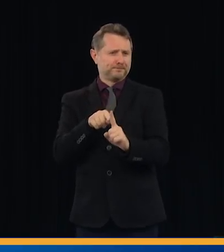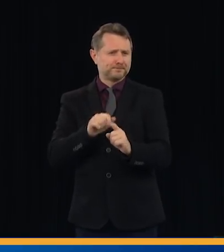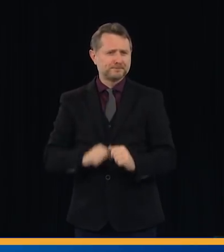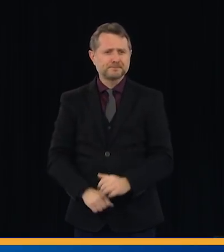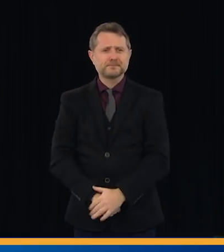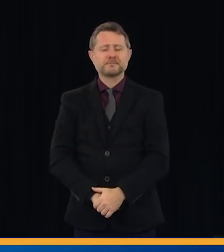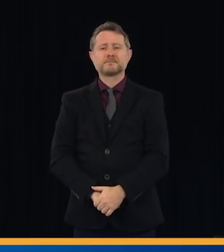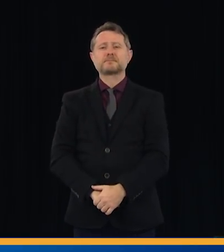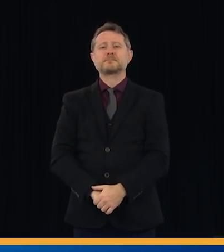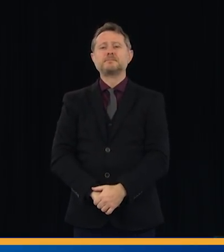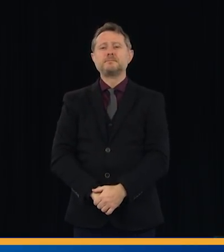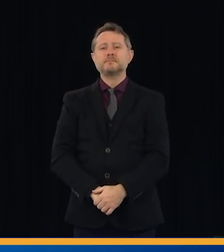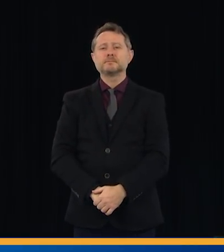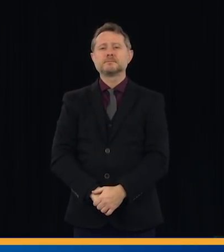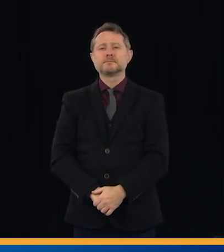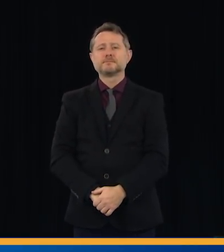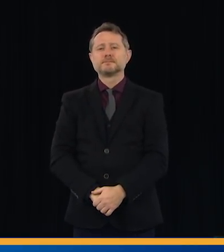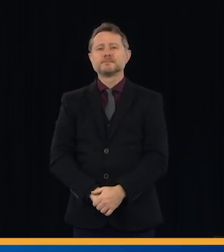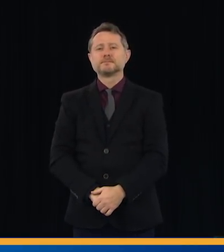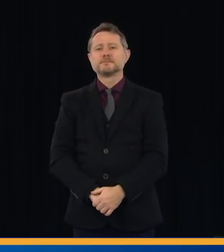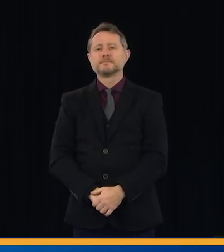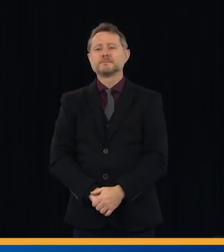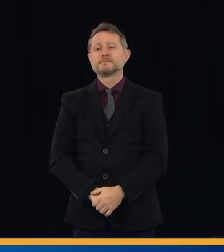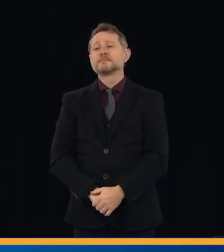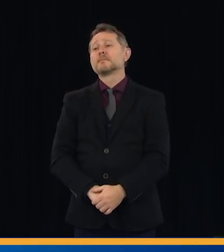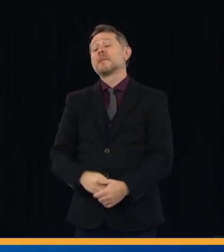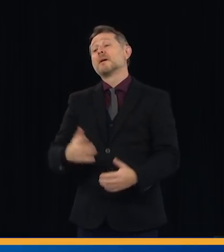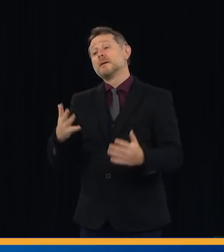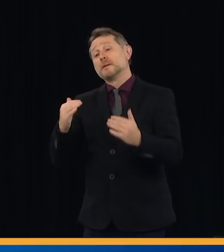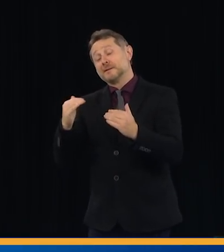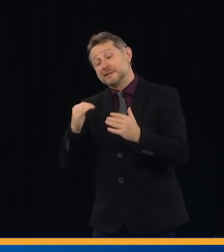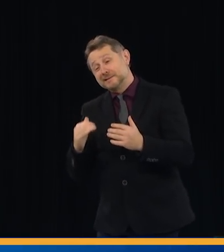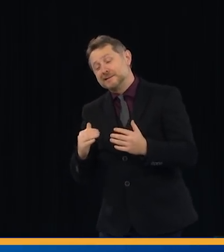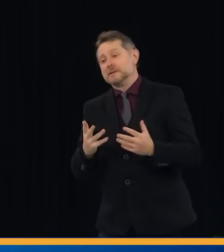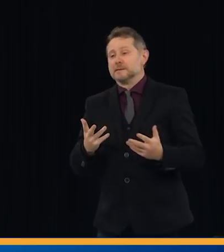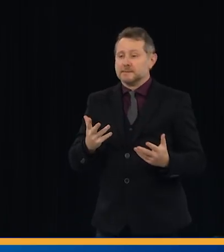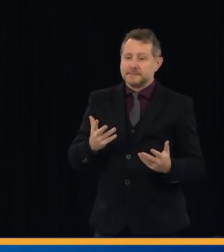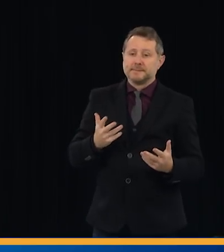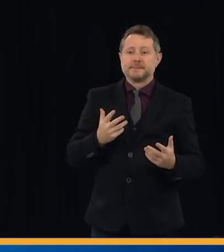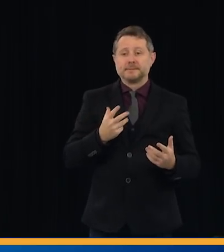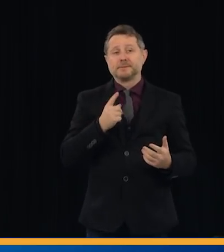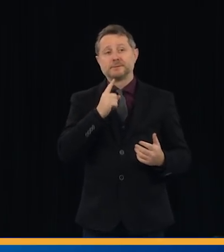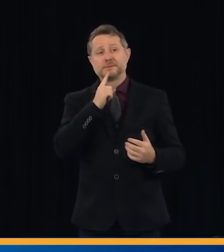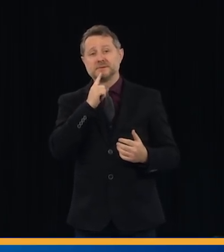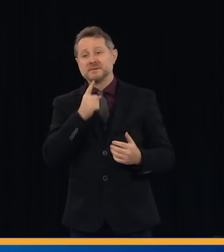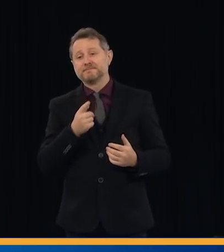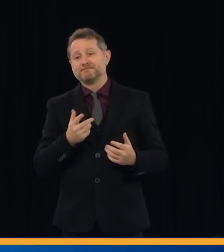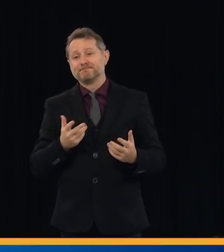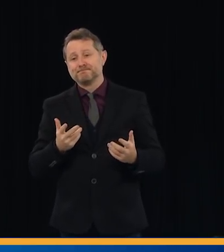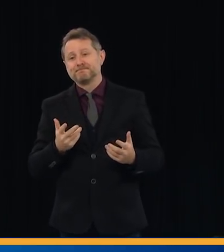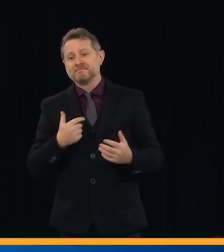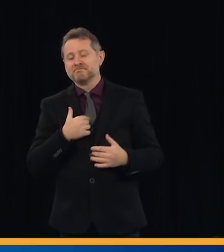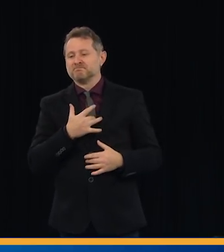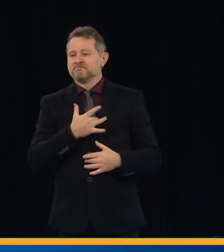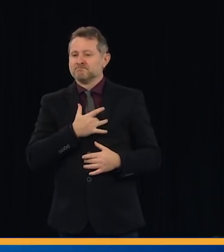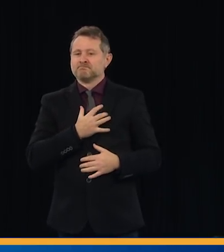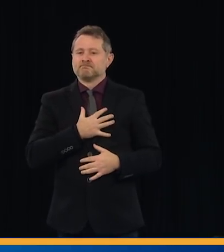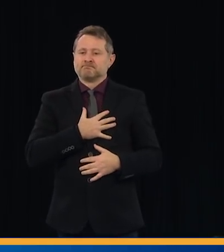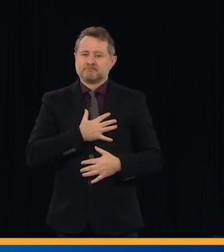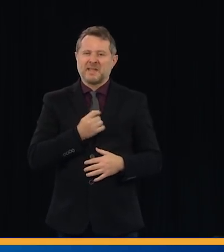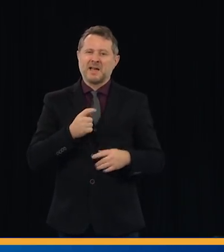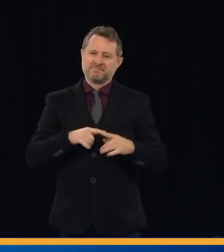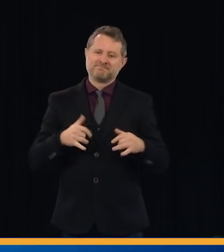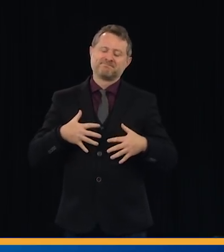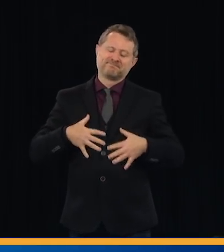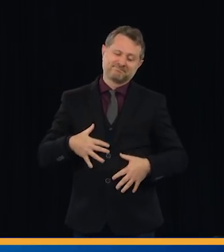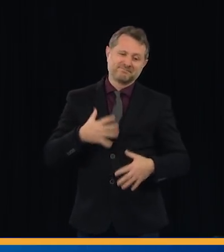go. The worst news, the news that is most depressing to me, and I'm sure every New